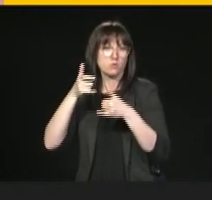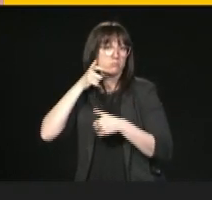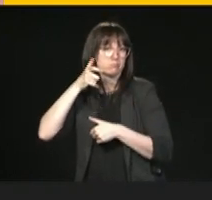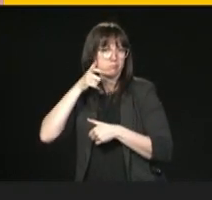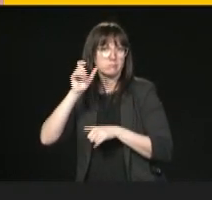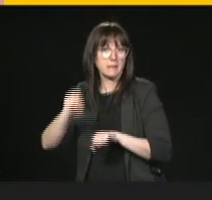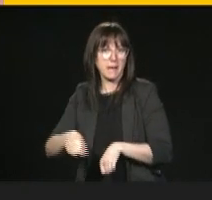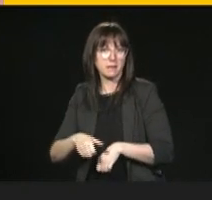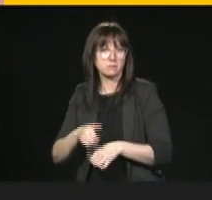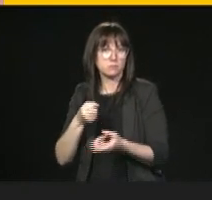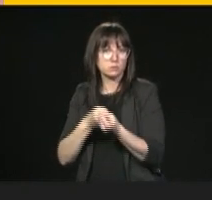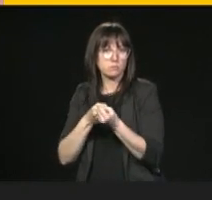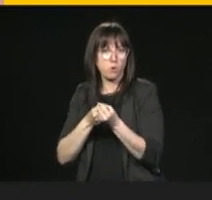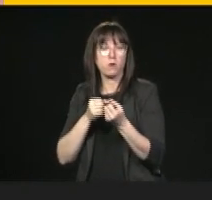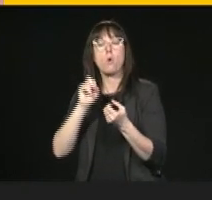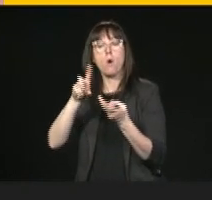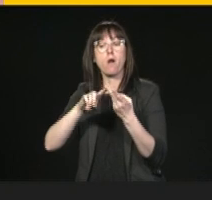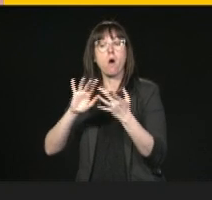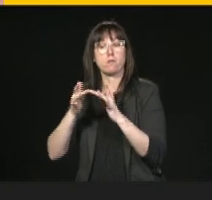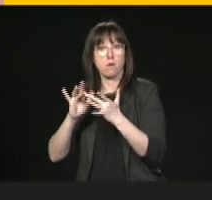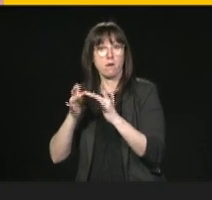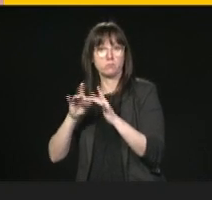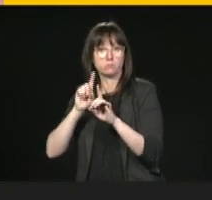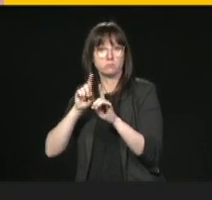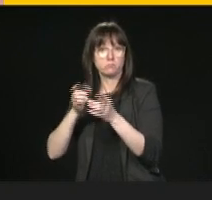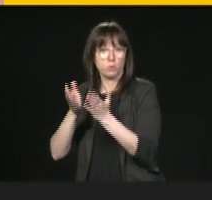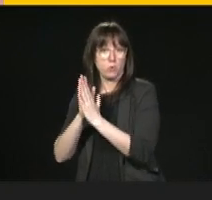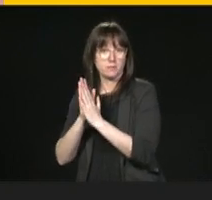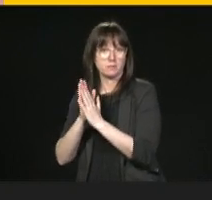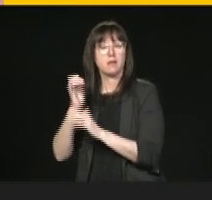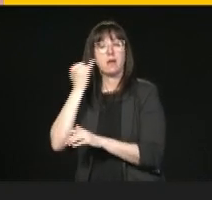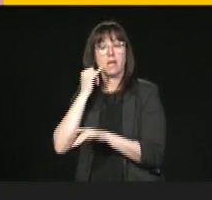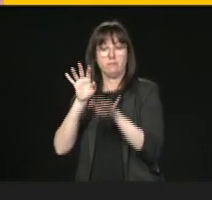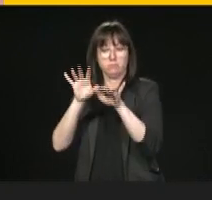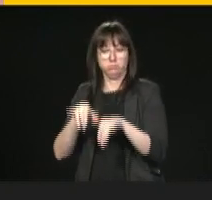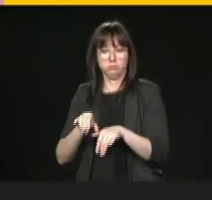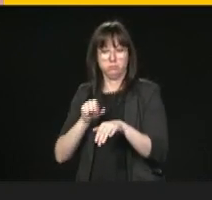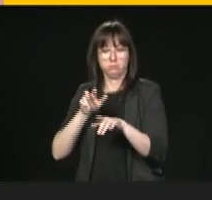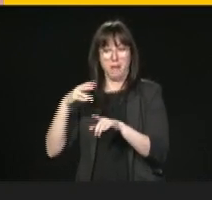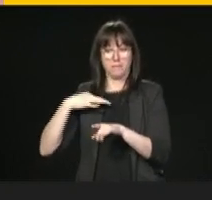requests that are submitted online and